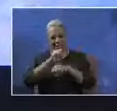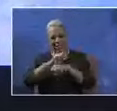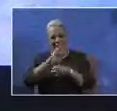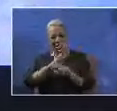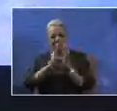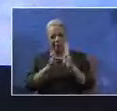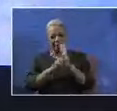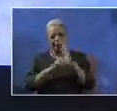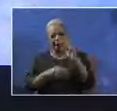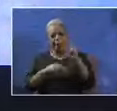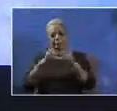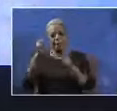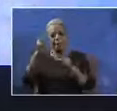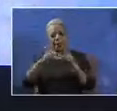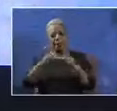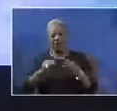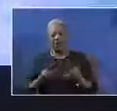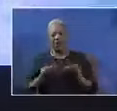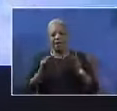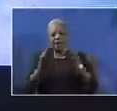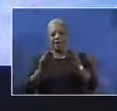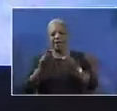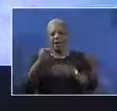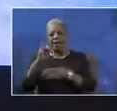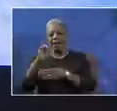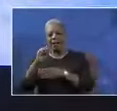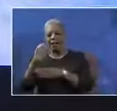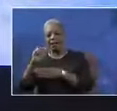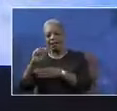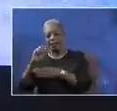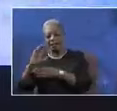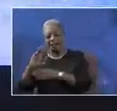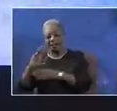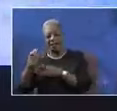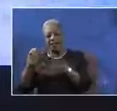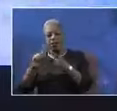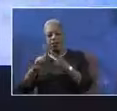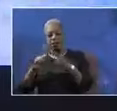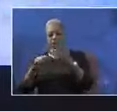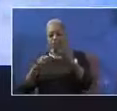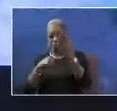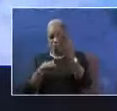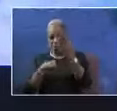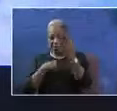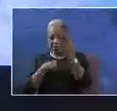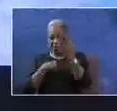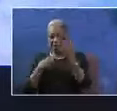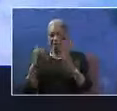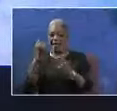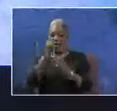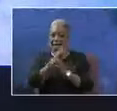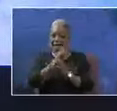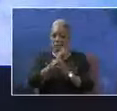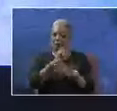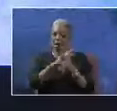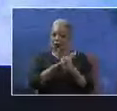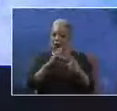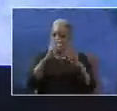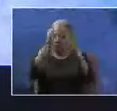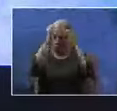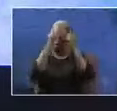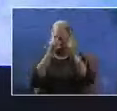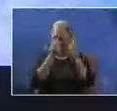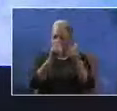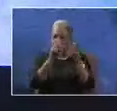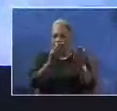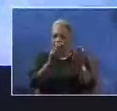And offer Isaac up as an offering to me. And Abraham was about to do it. But